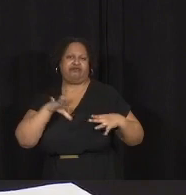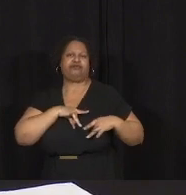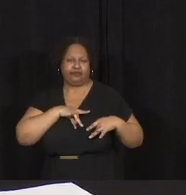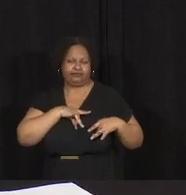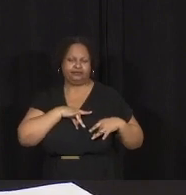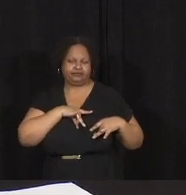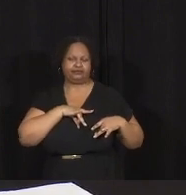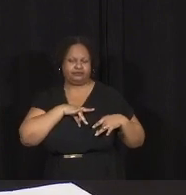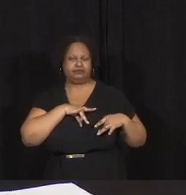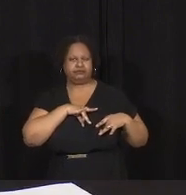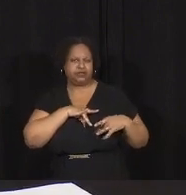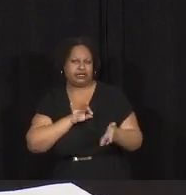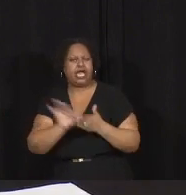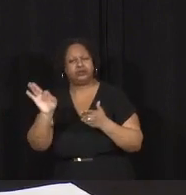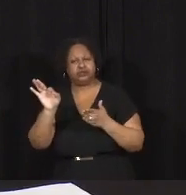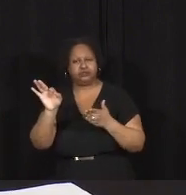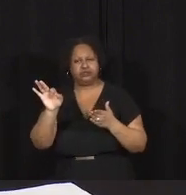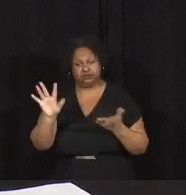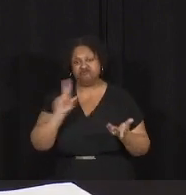and frank. There clearly are